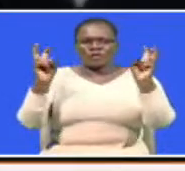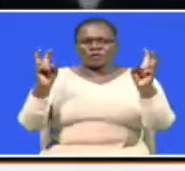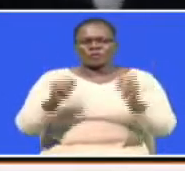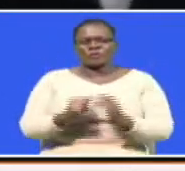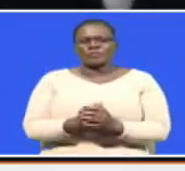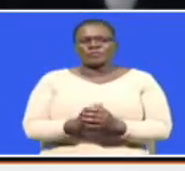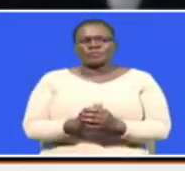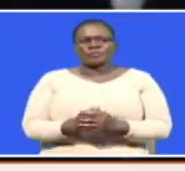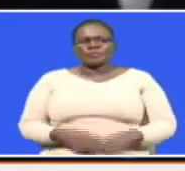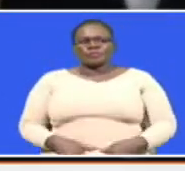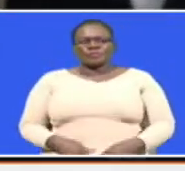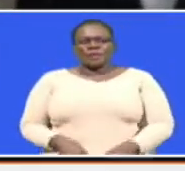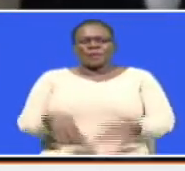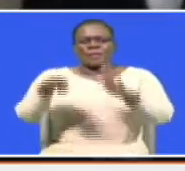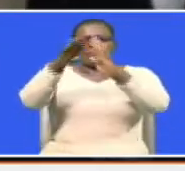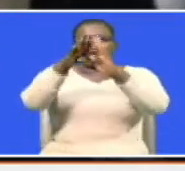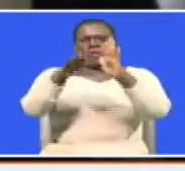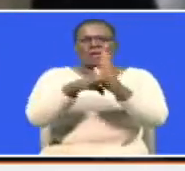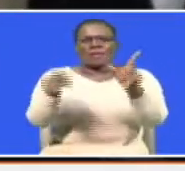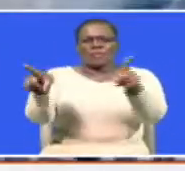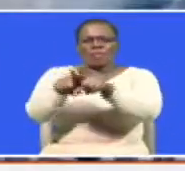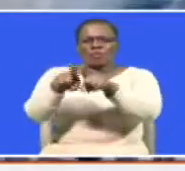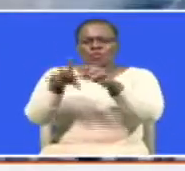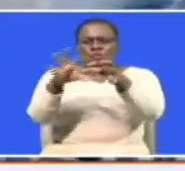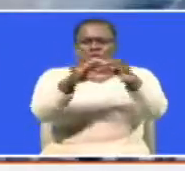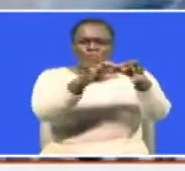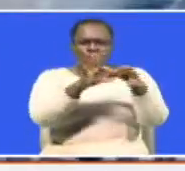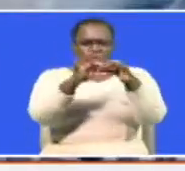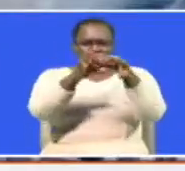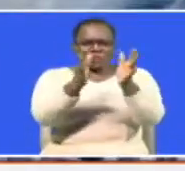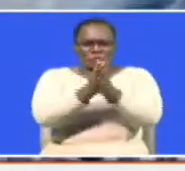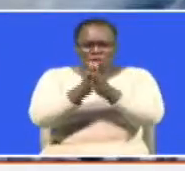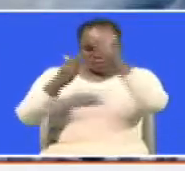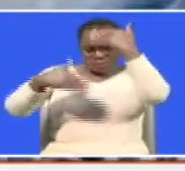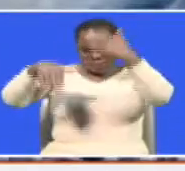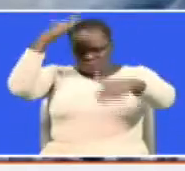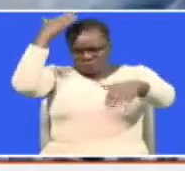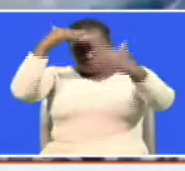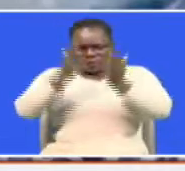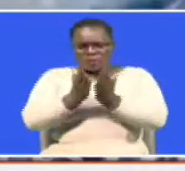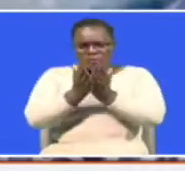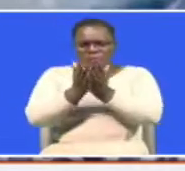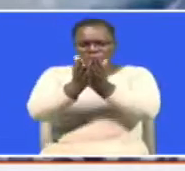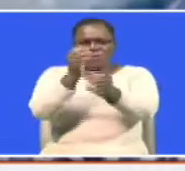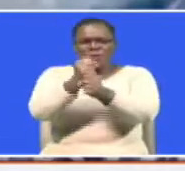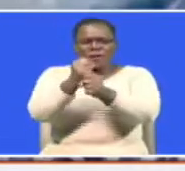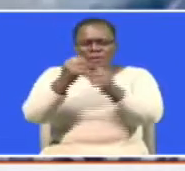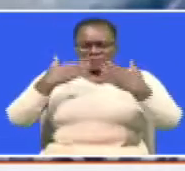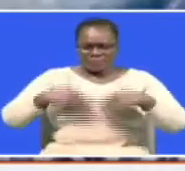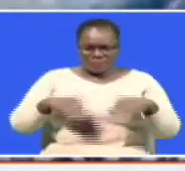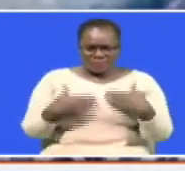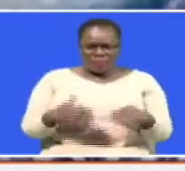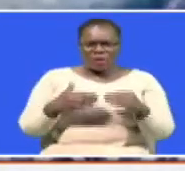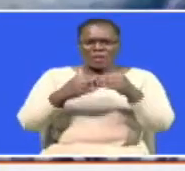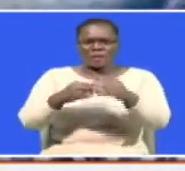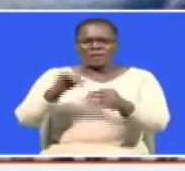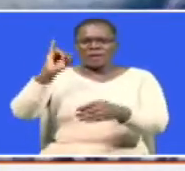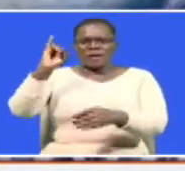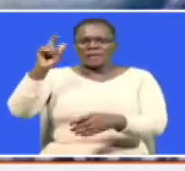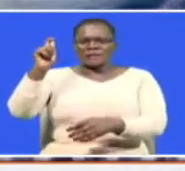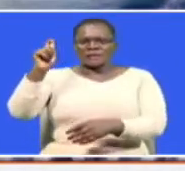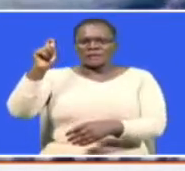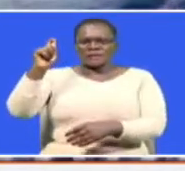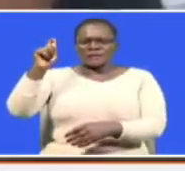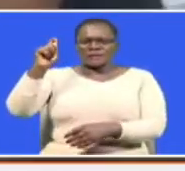shortage. The program, that is also in collaboration with the professional seafarers and mariners led by IETF